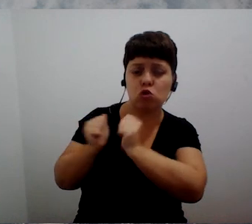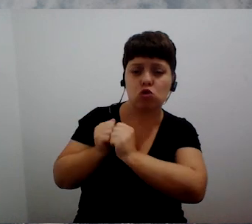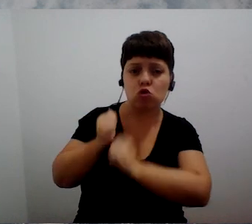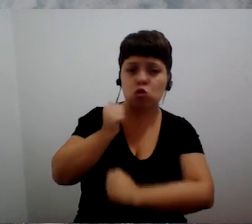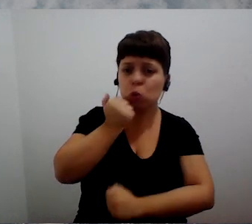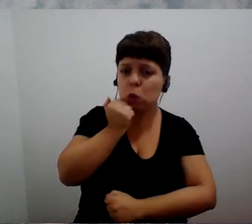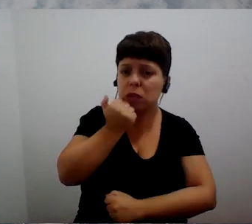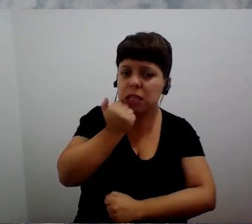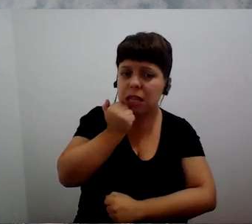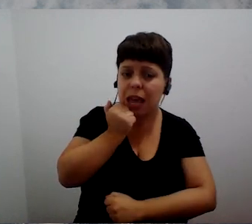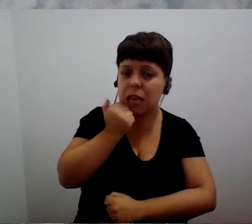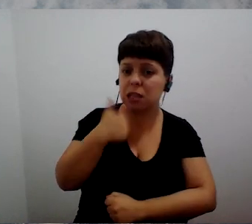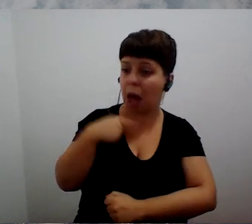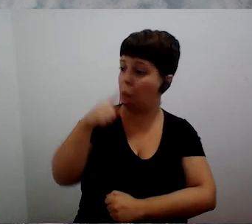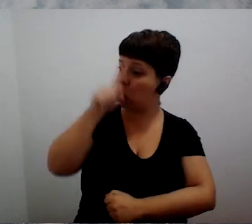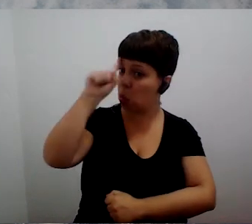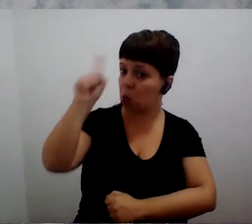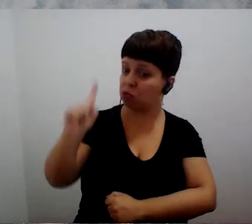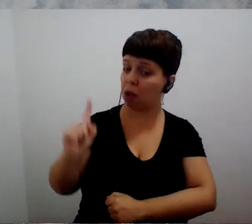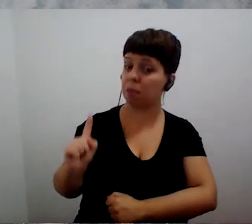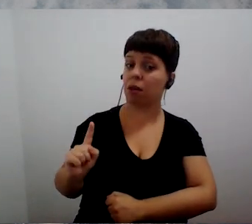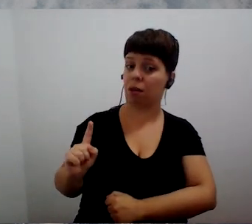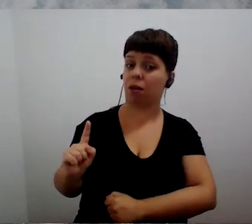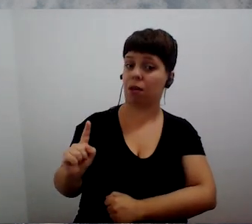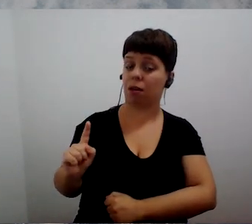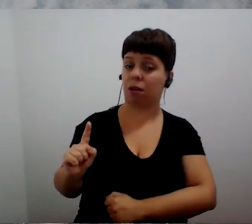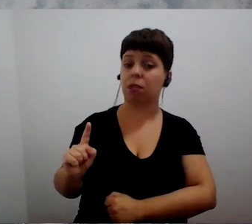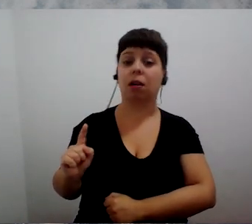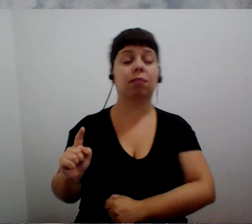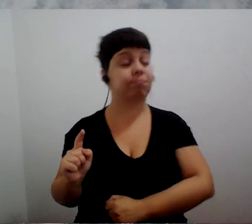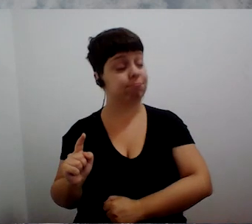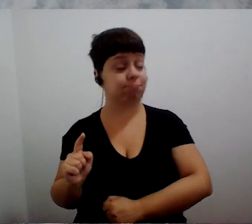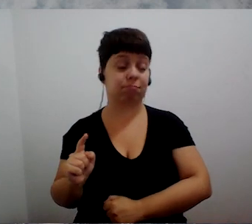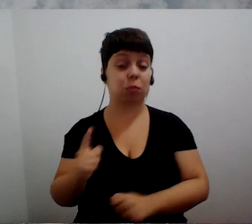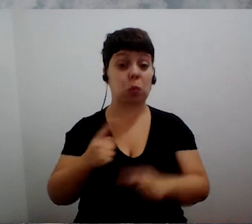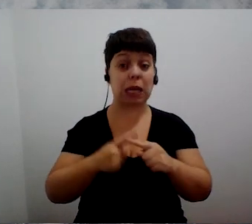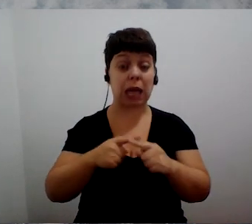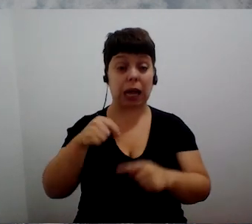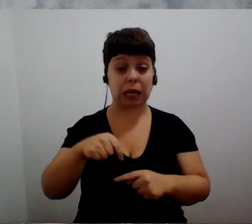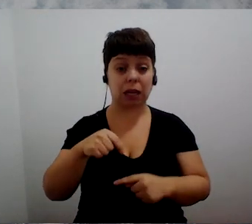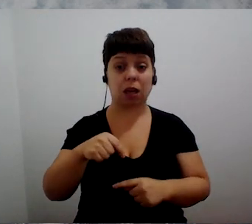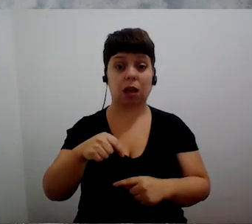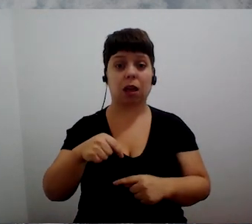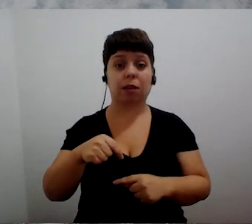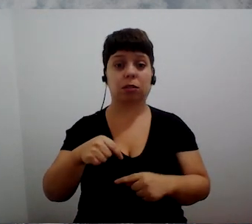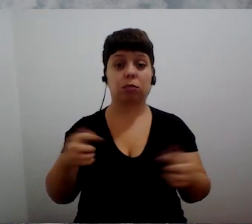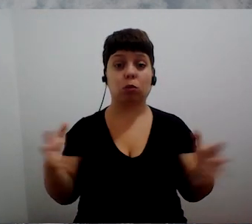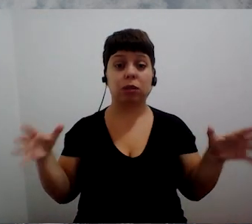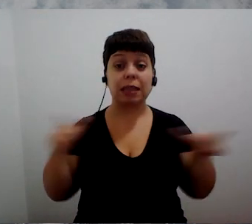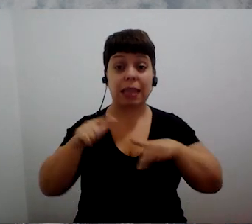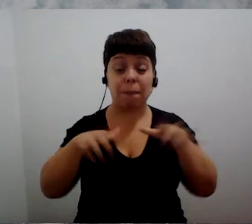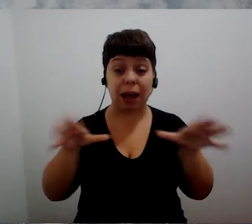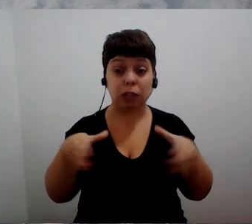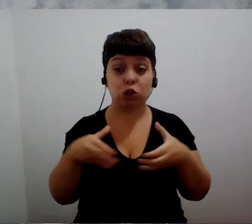deep, going through science, working with Tuha and the Ocean Oceanography Institute here in